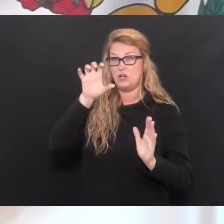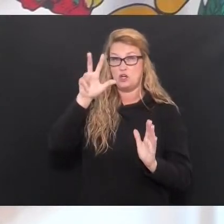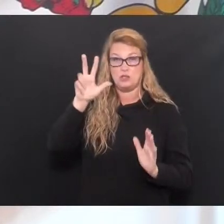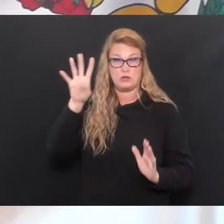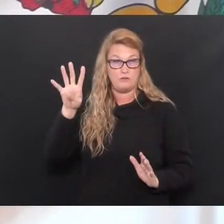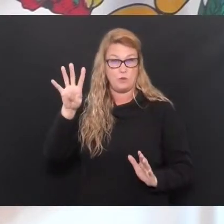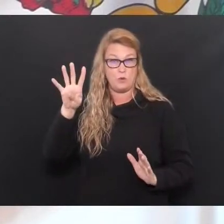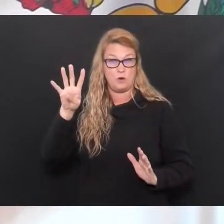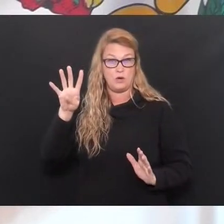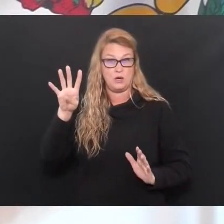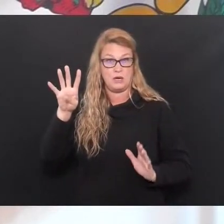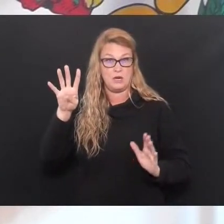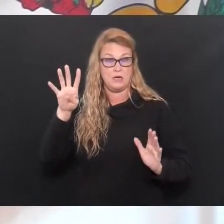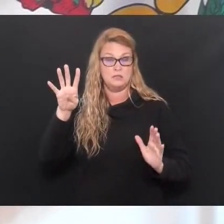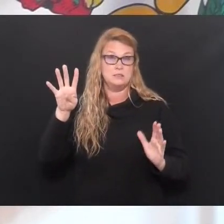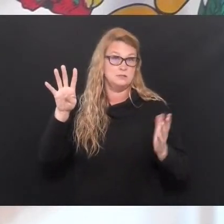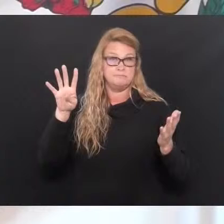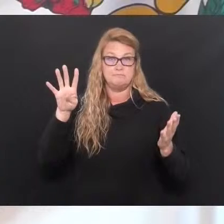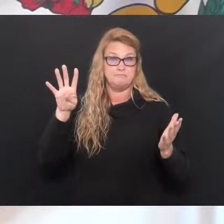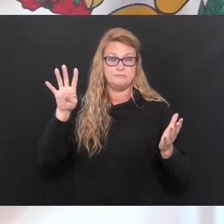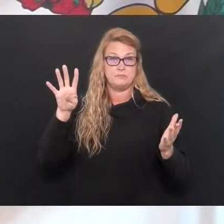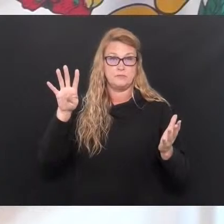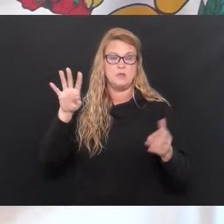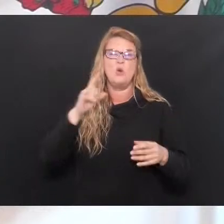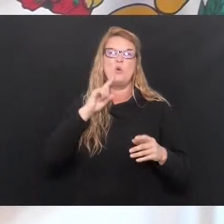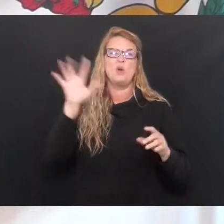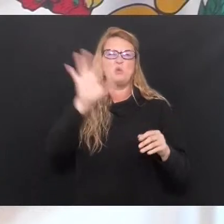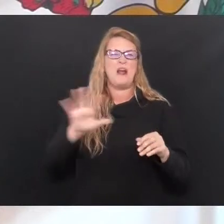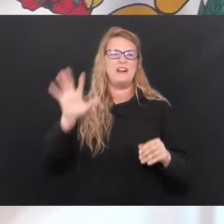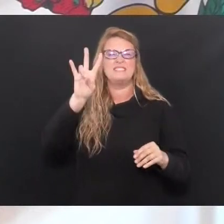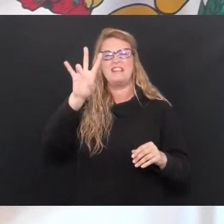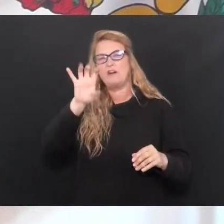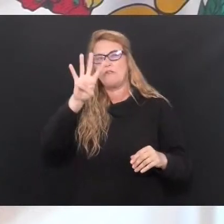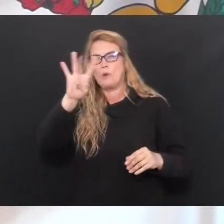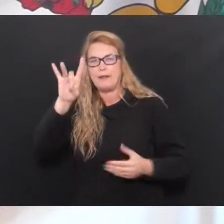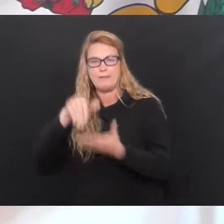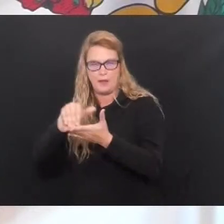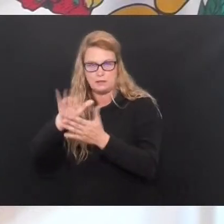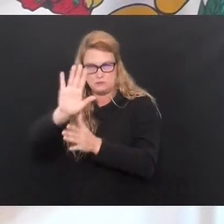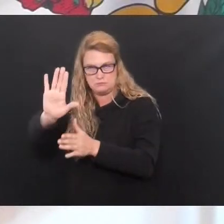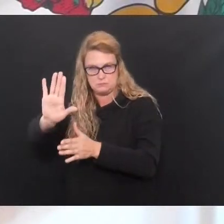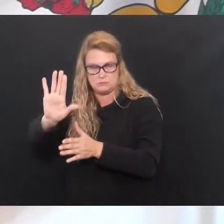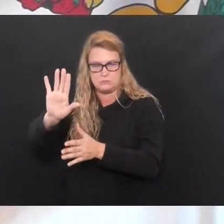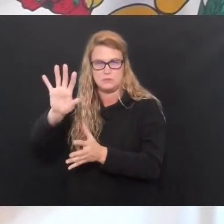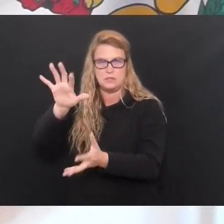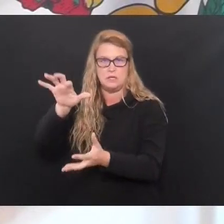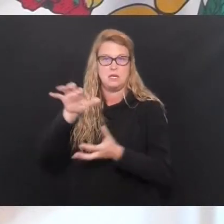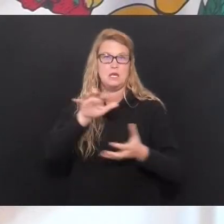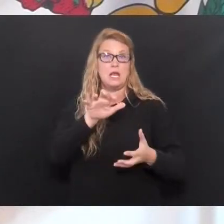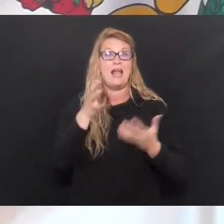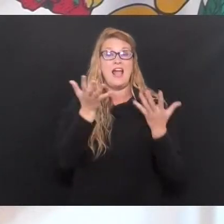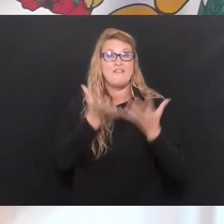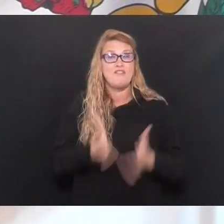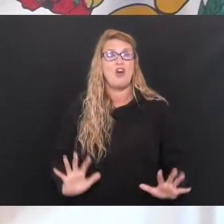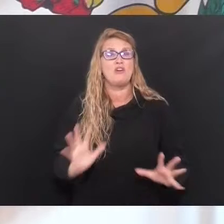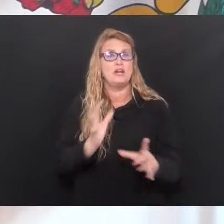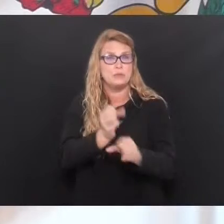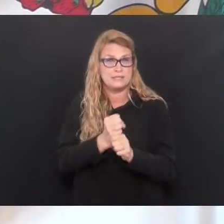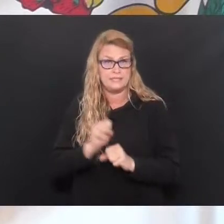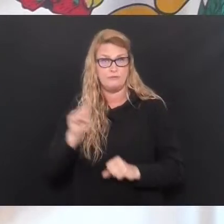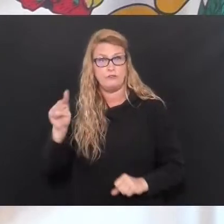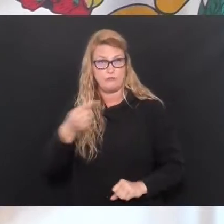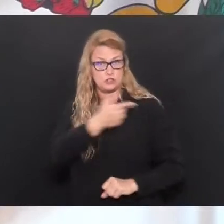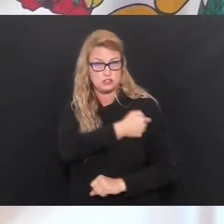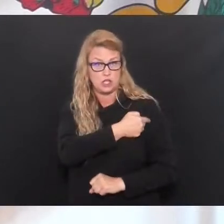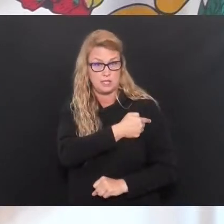748,634, or let's just use 748,000. 748,000 have received the first